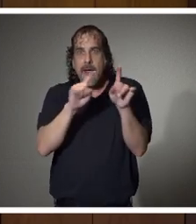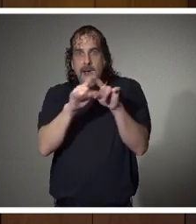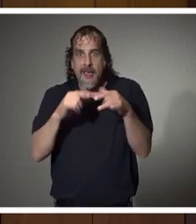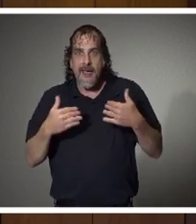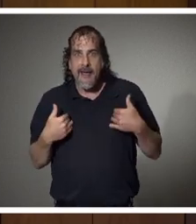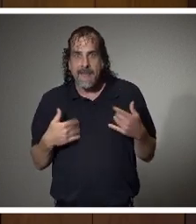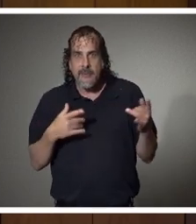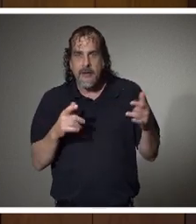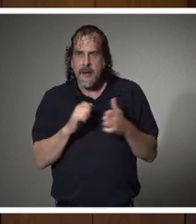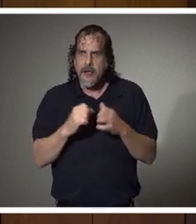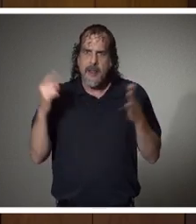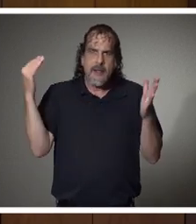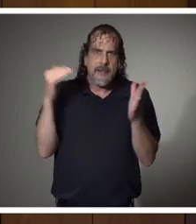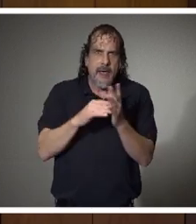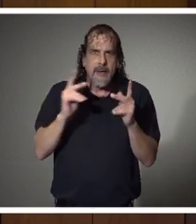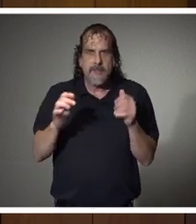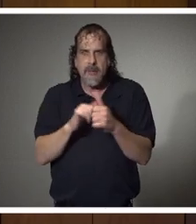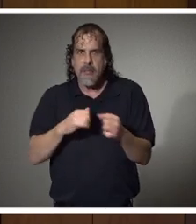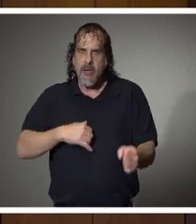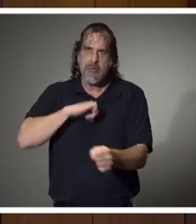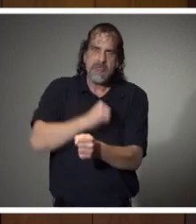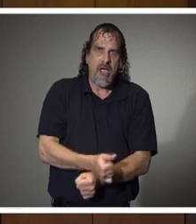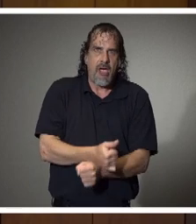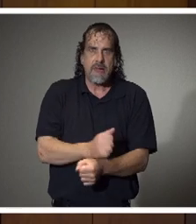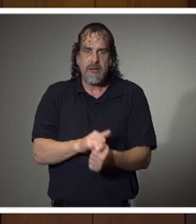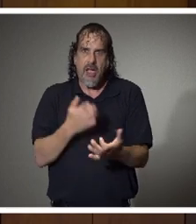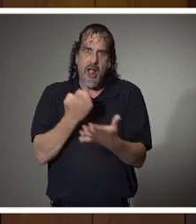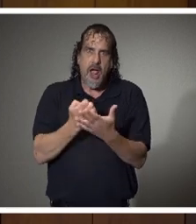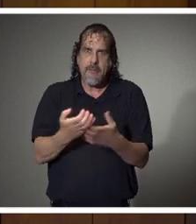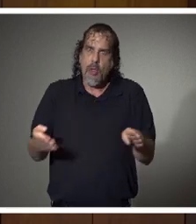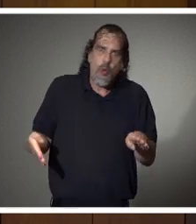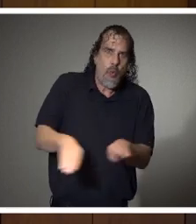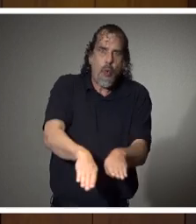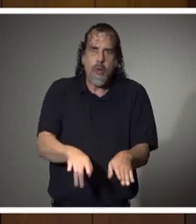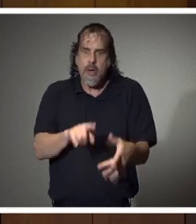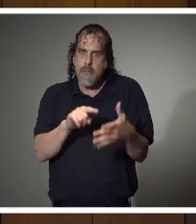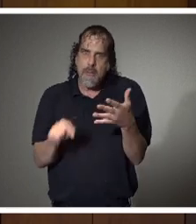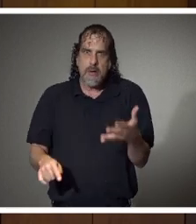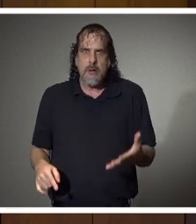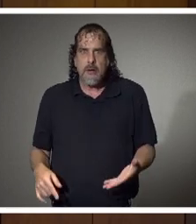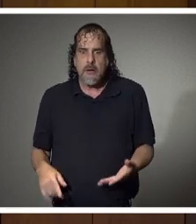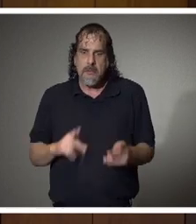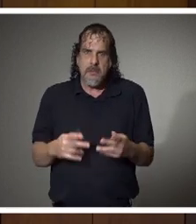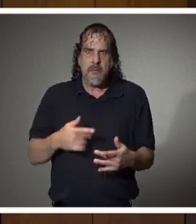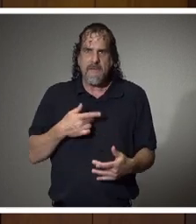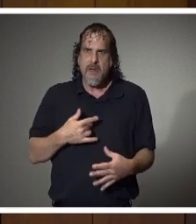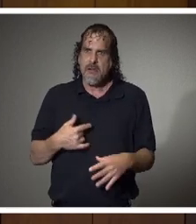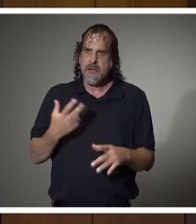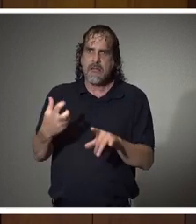people concerned about locked down economies and what they consider an